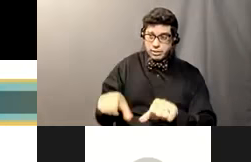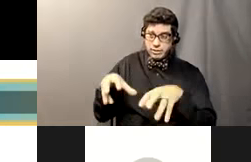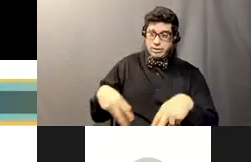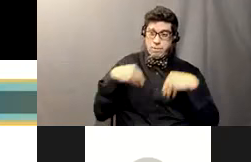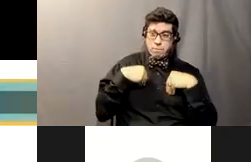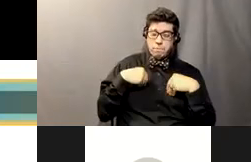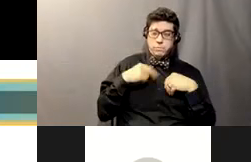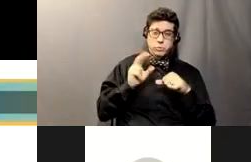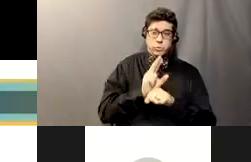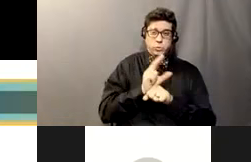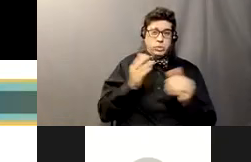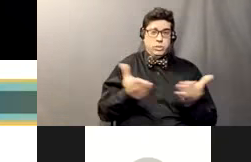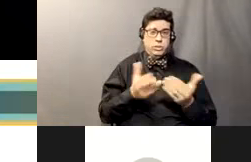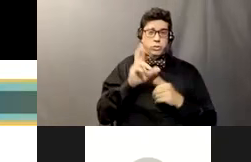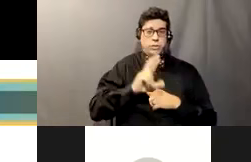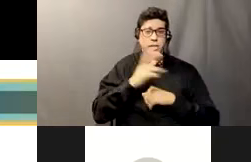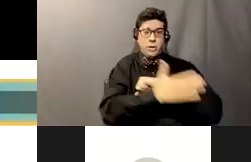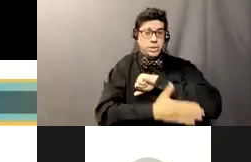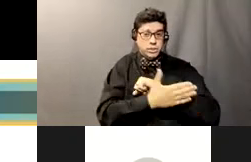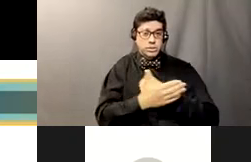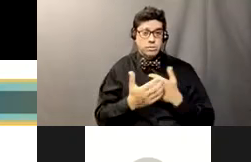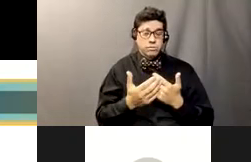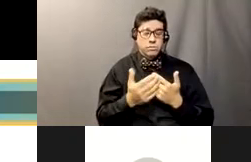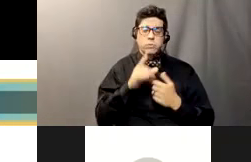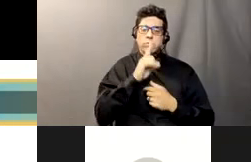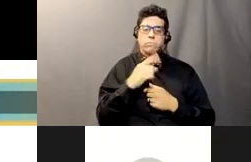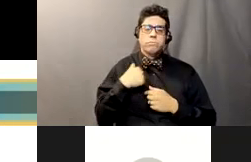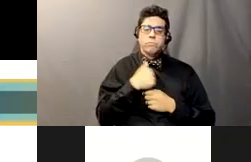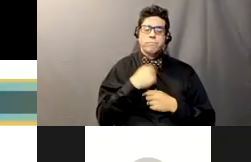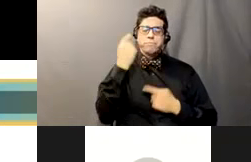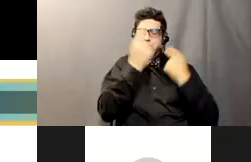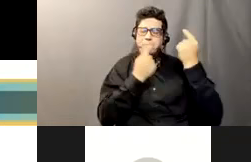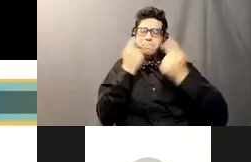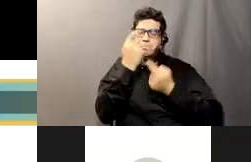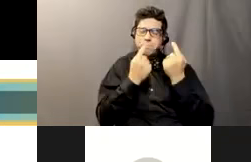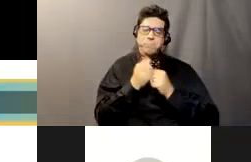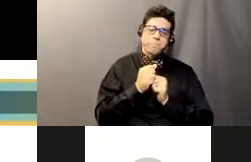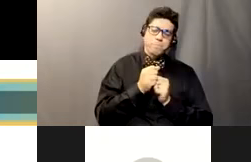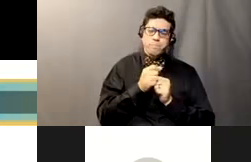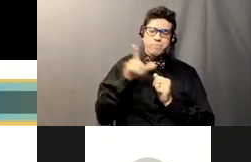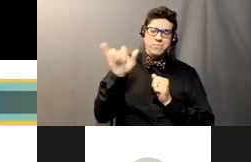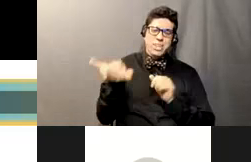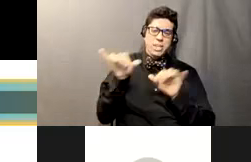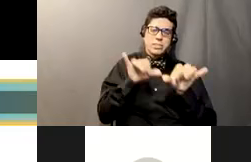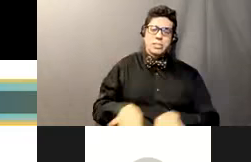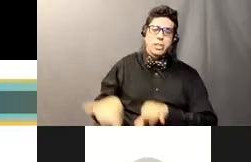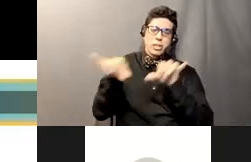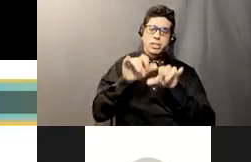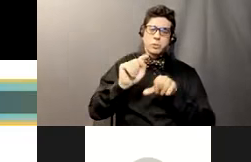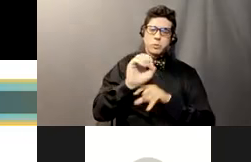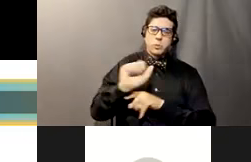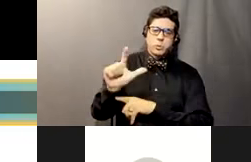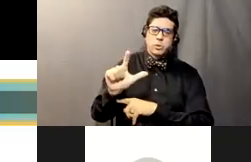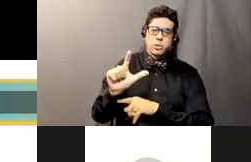Riverside County. And so we were really looking at considerations in implementing this standardized tool, as well as